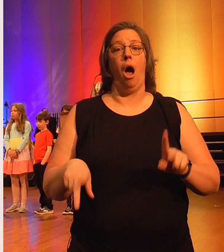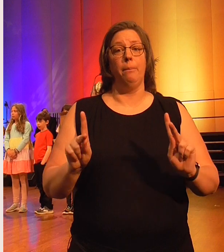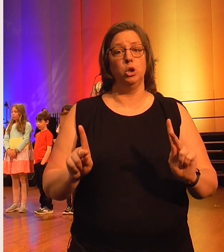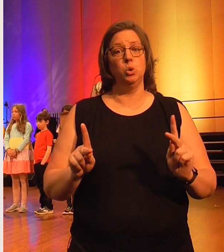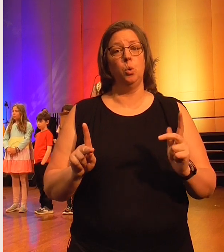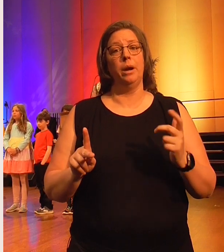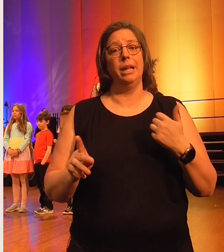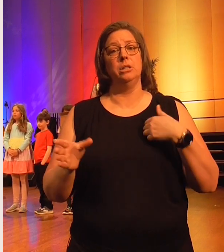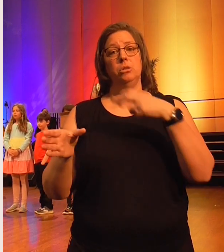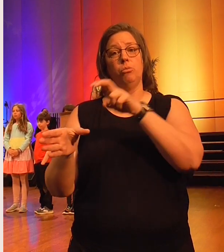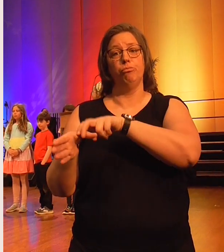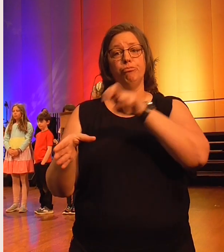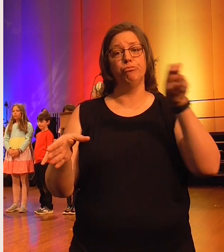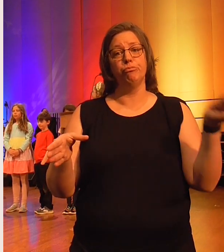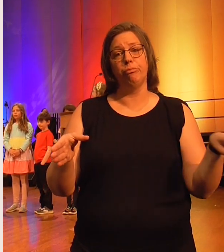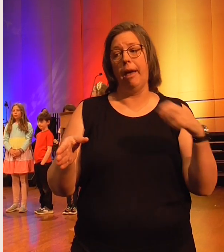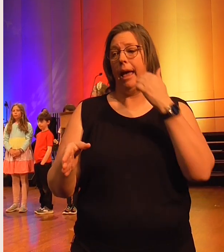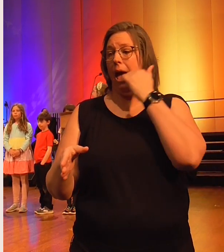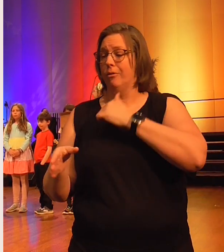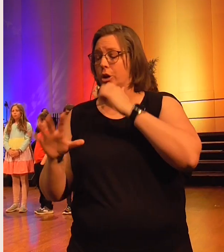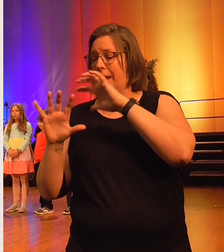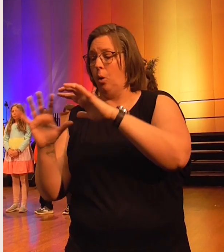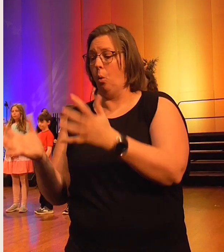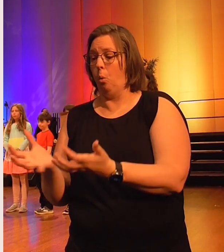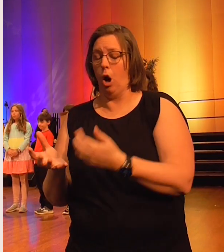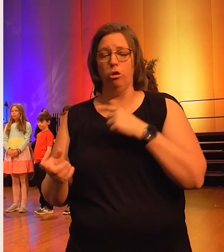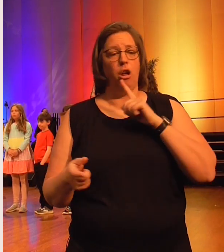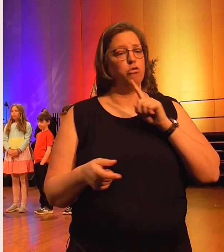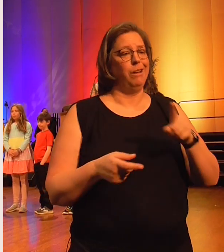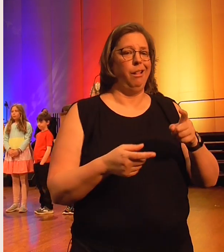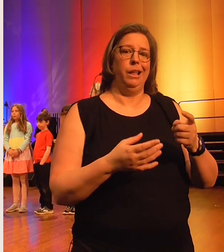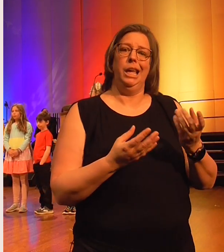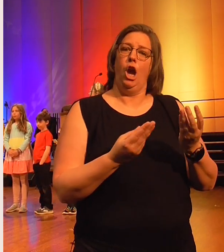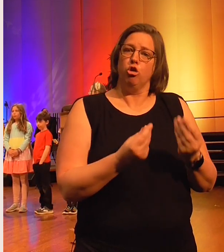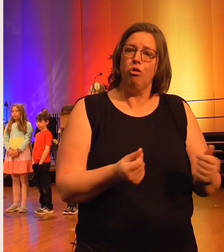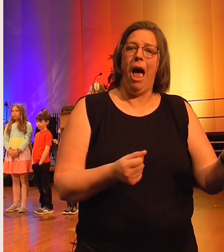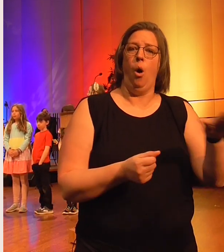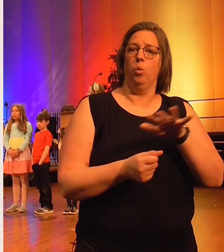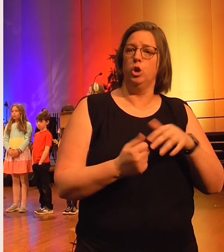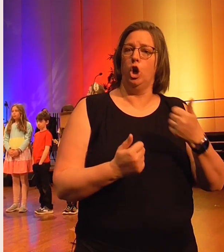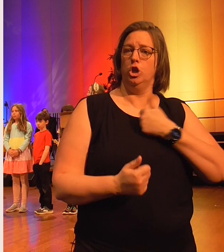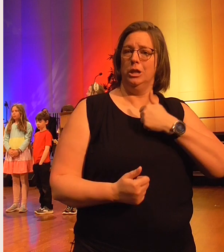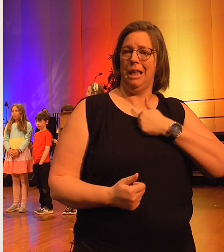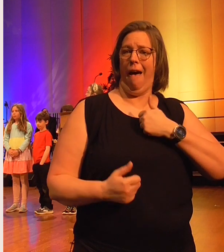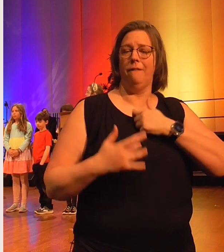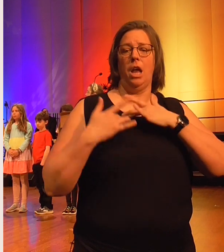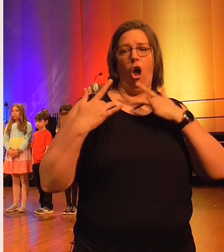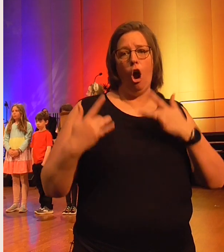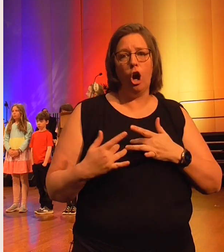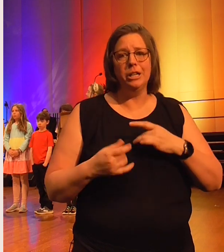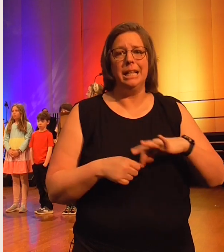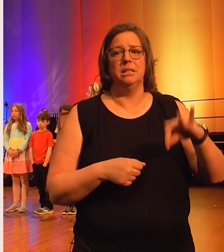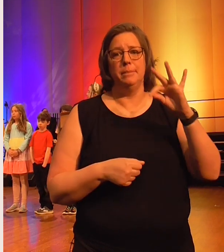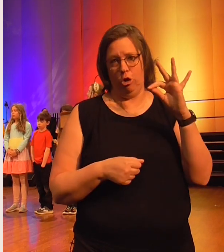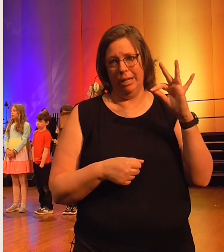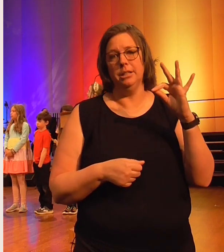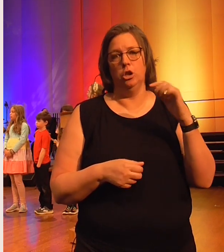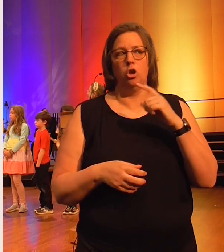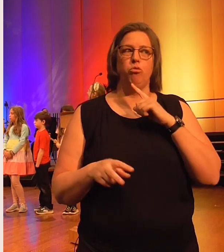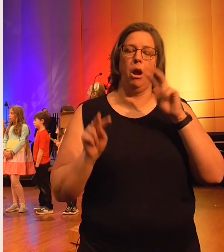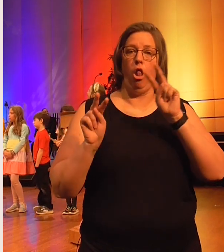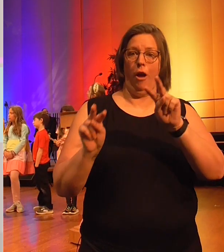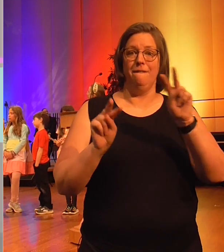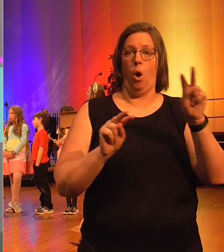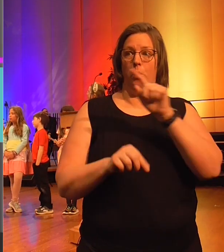from the everyday world for a minute and just really ground yourself in your own thoughts, in your own heart, and in spirit. So we're really looking forward to those things.